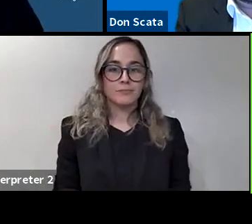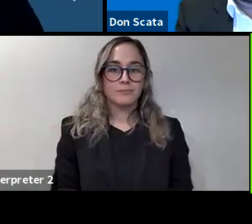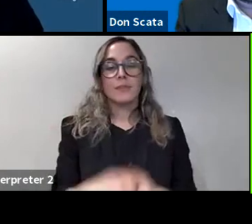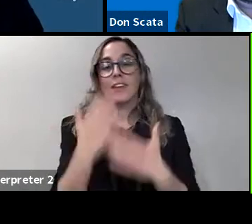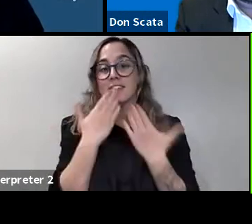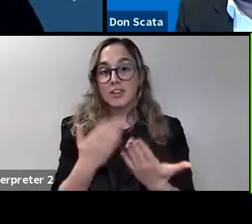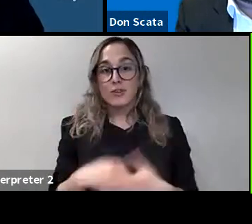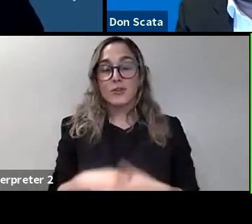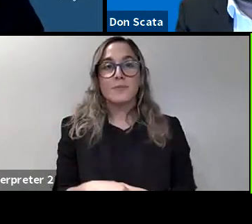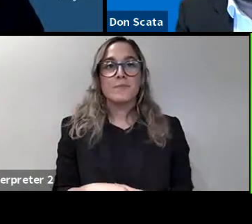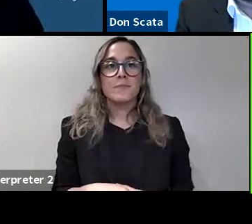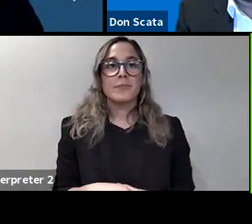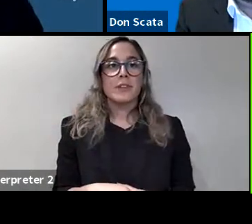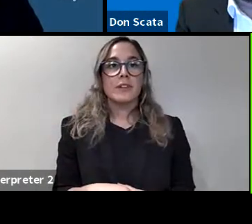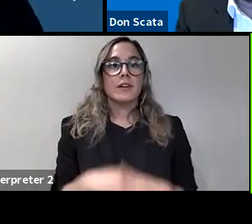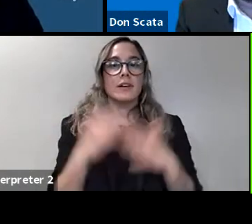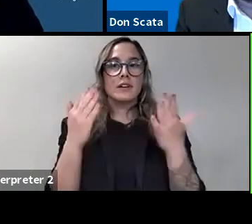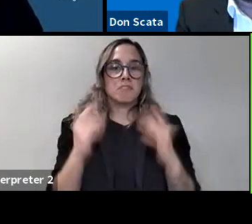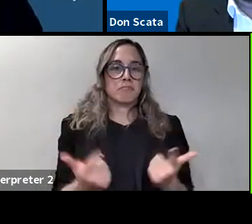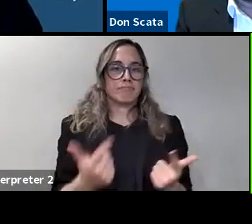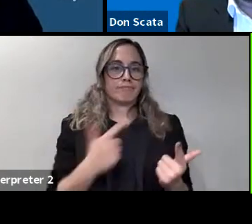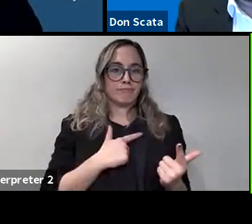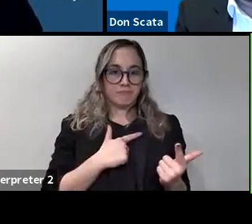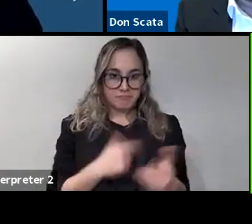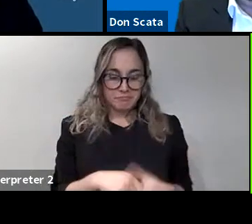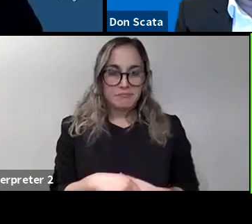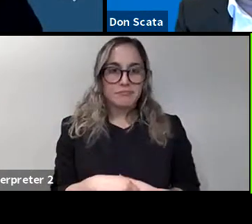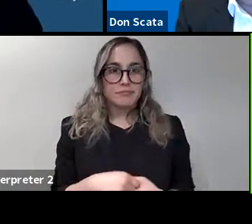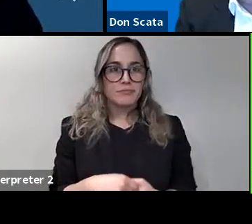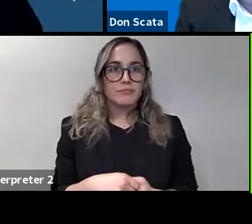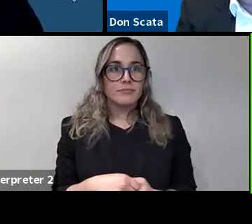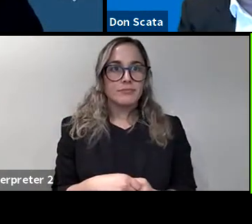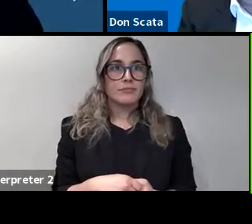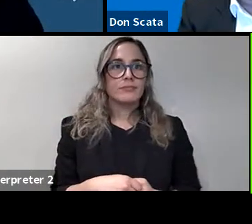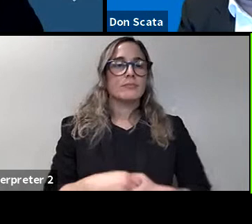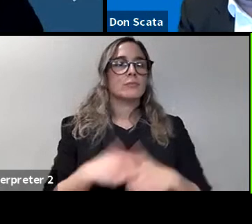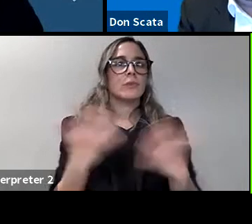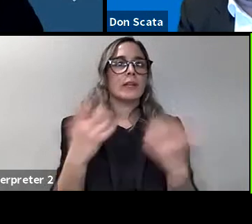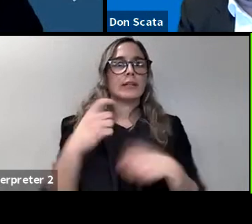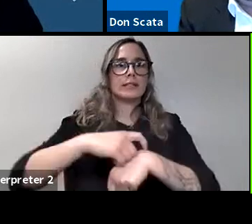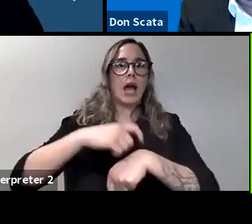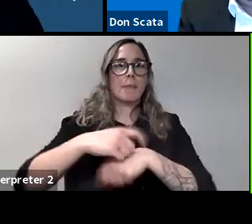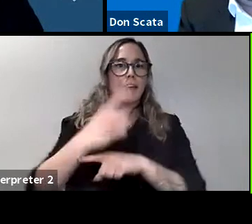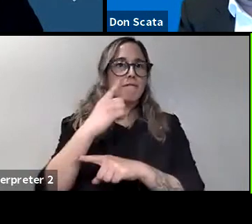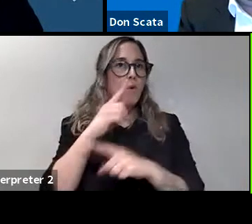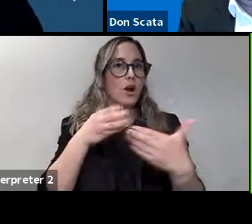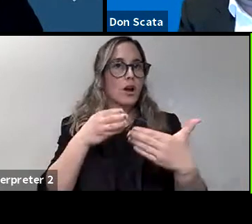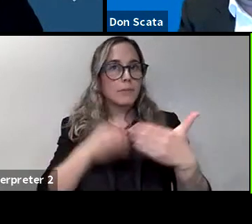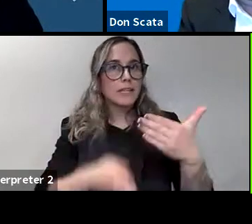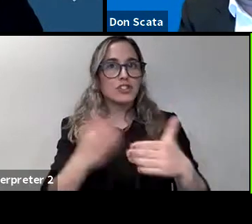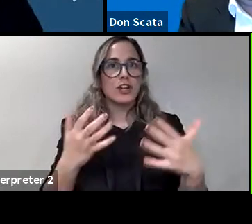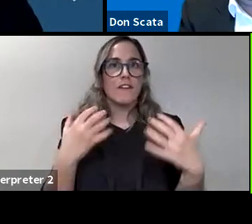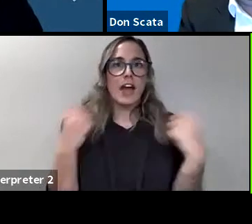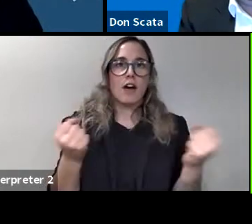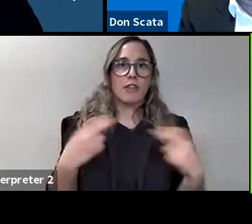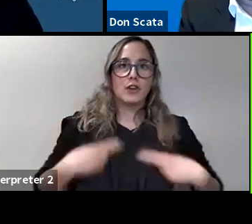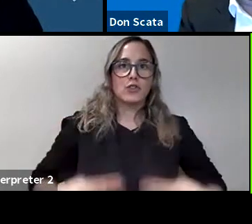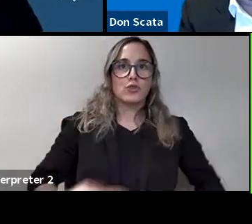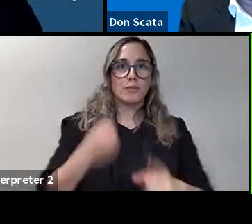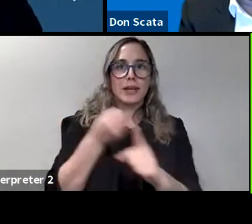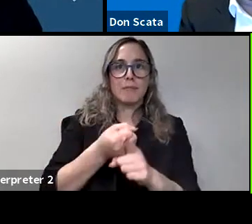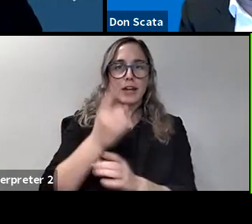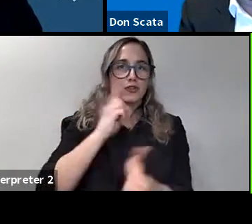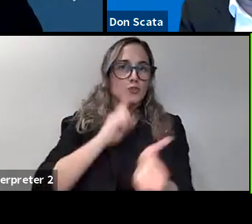Thanks, Joe. I'll be taking this one. What is the timing for the completion of the health and human